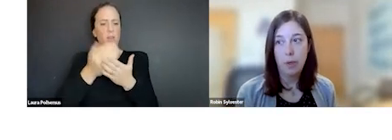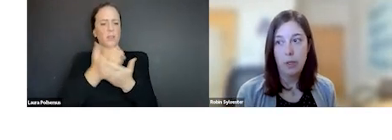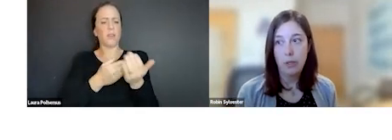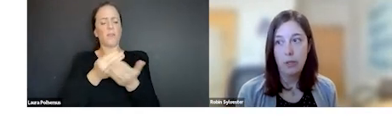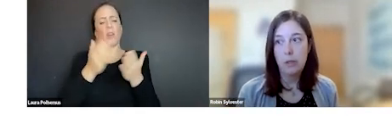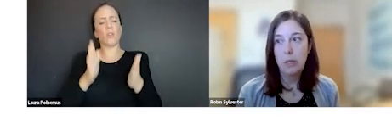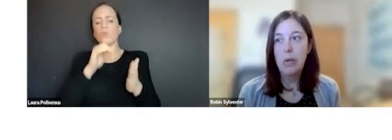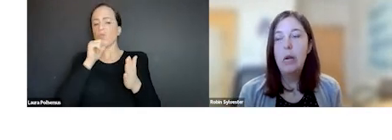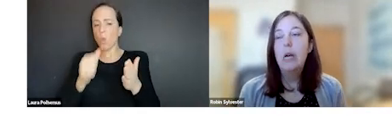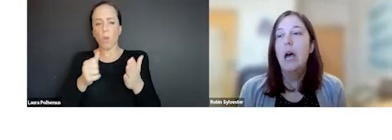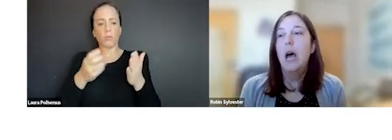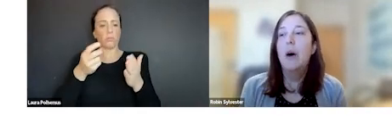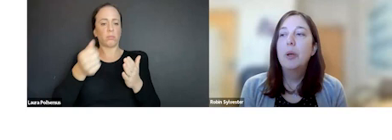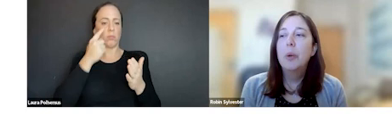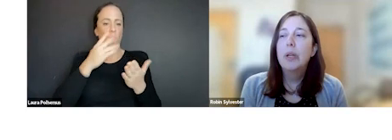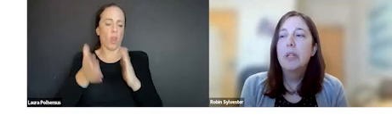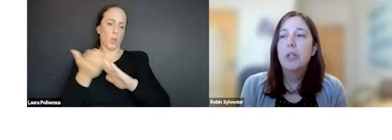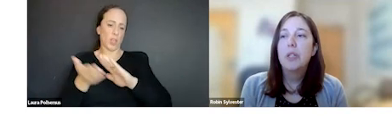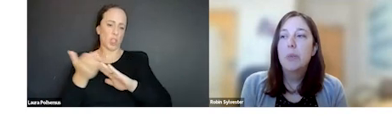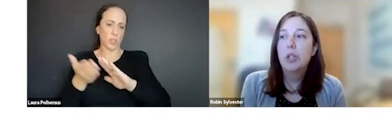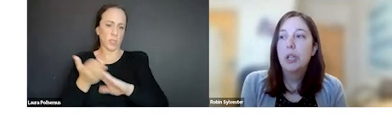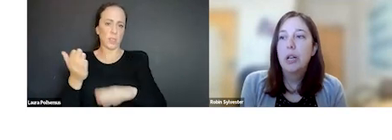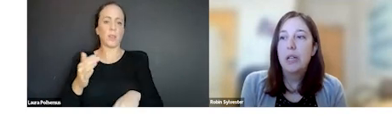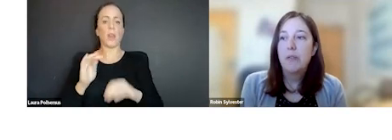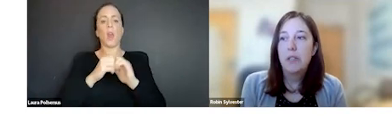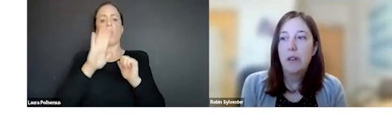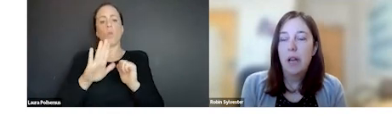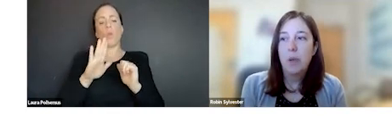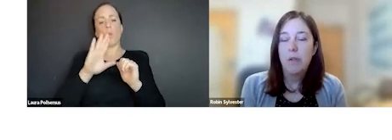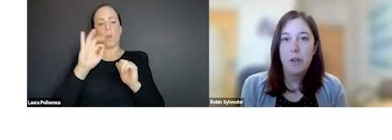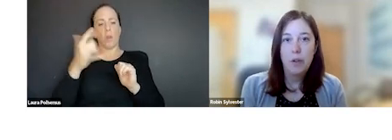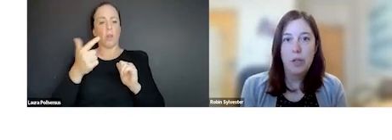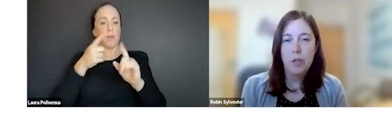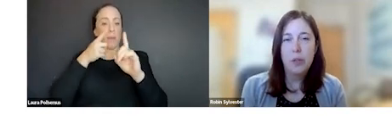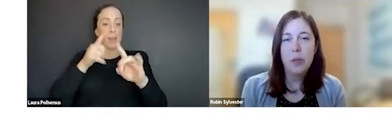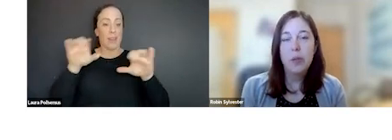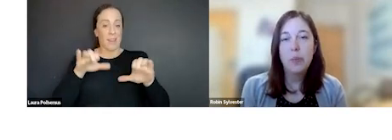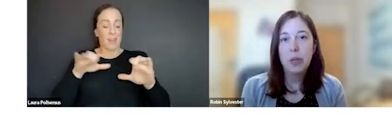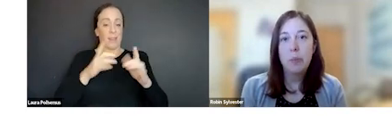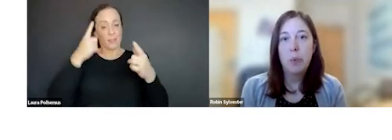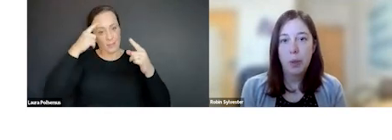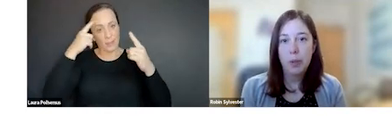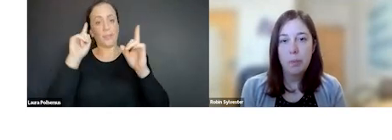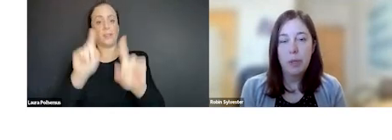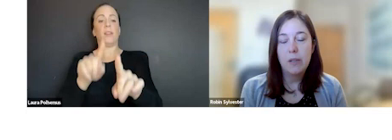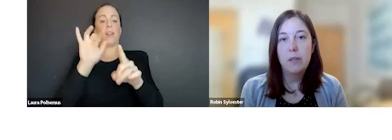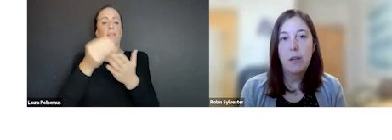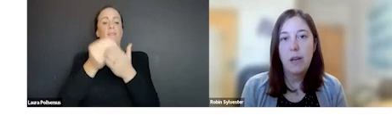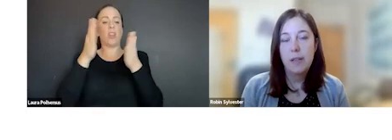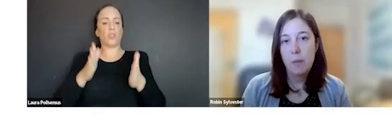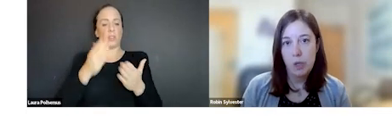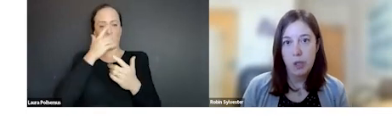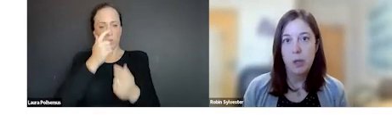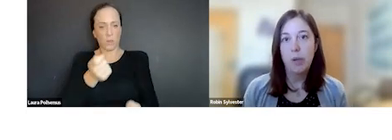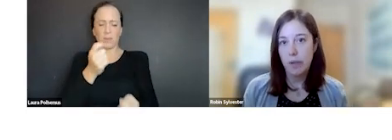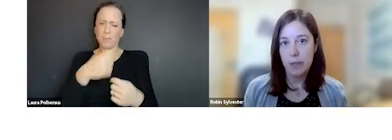fund operations. How do your organization's mission and activities align with the funder interests? So this is really important because,